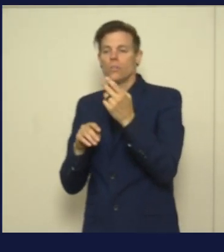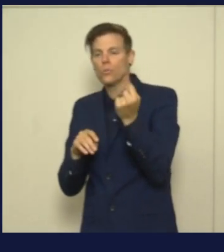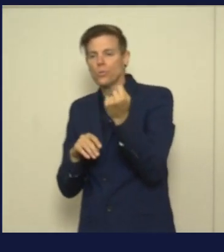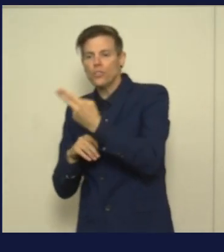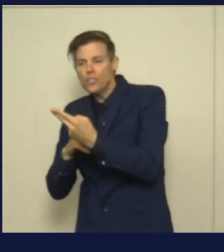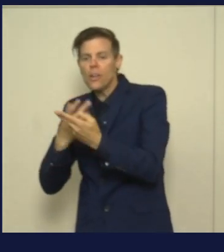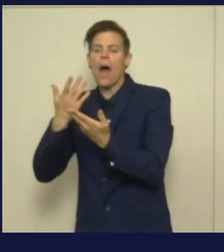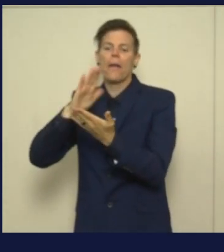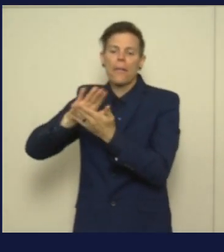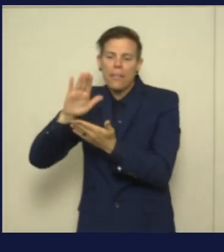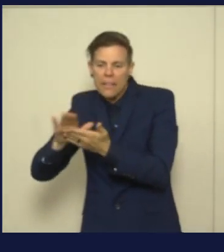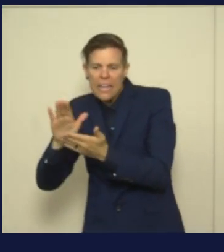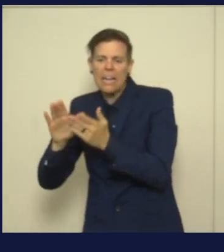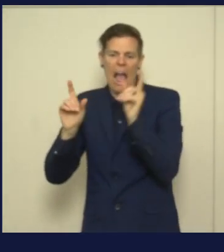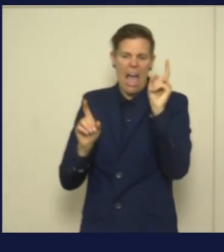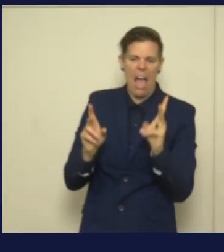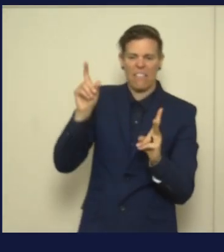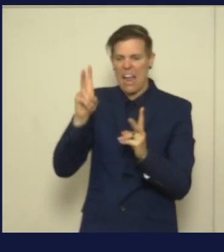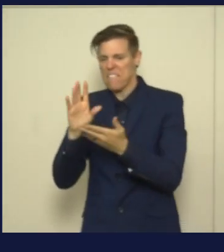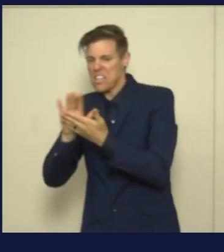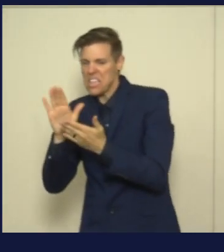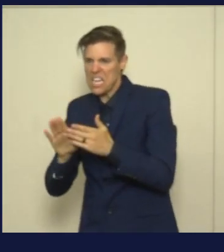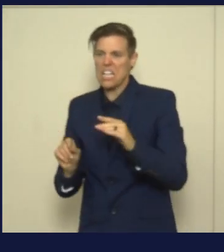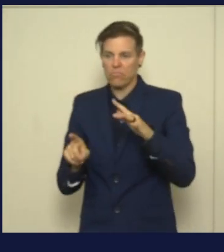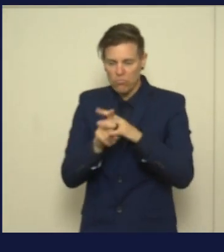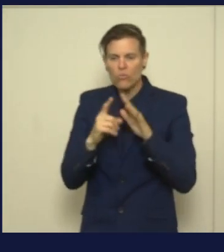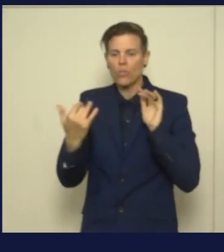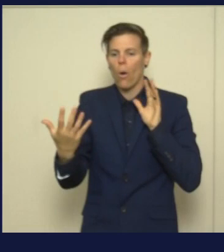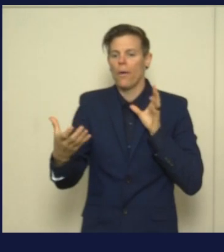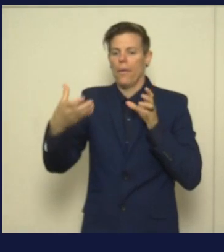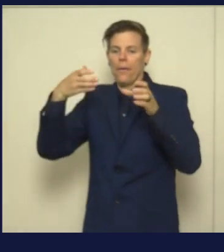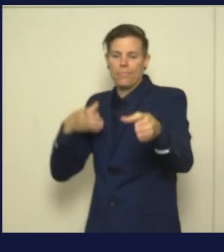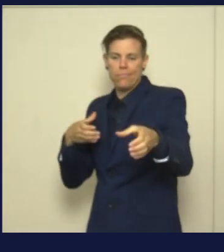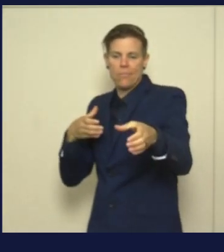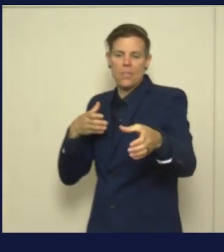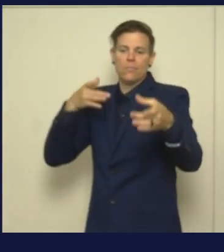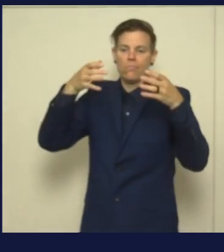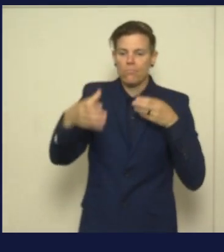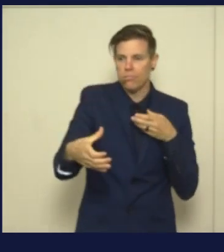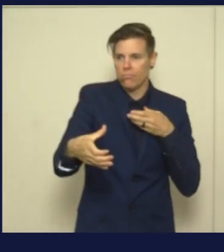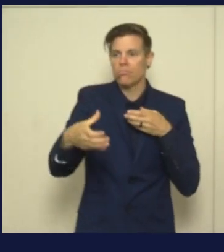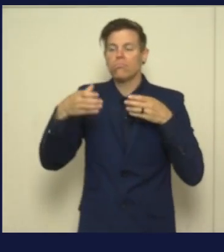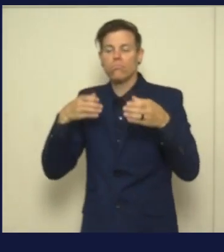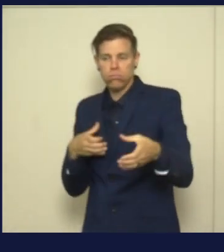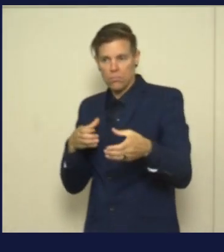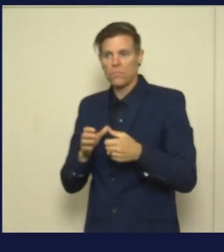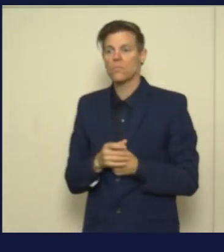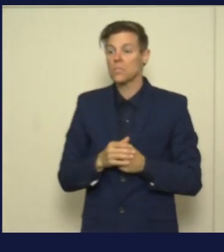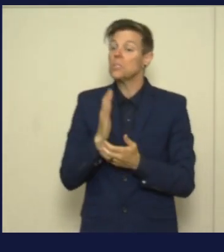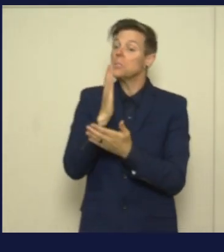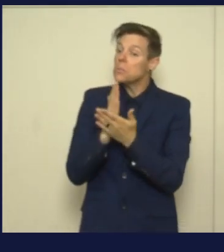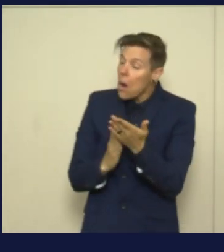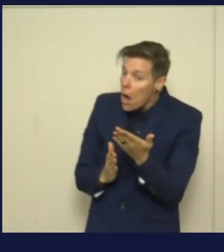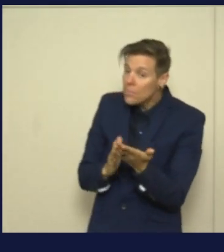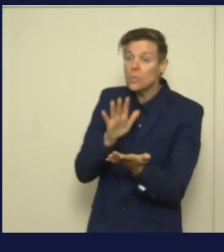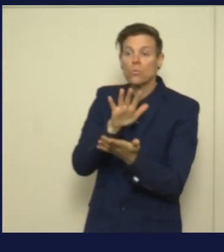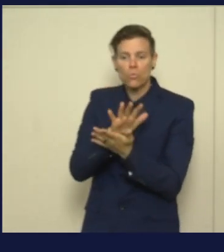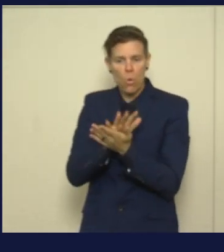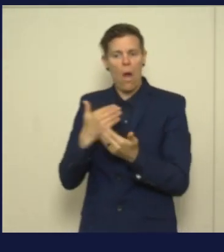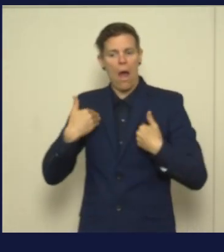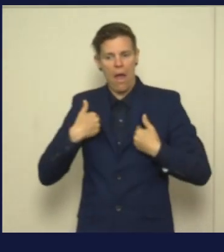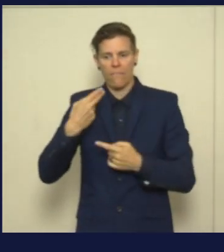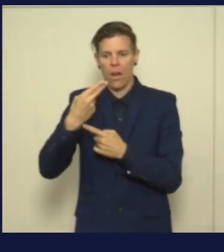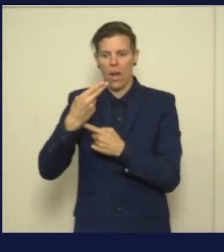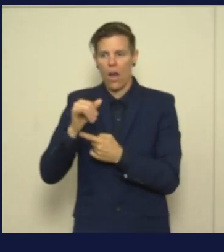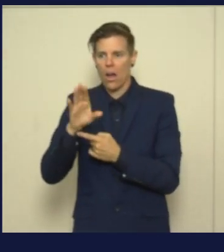Everybody else distance learning in that hybrid model. Every other school that can't do that, these are elementary schools, still doing distance